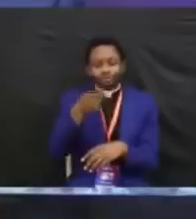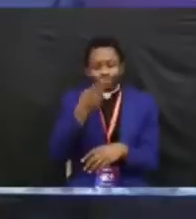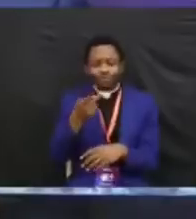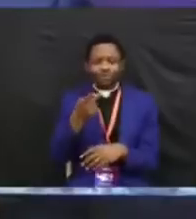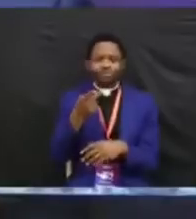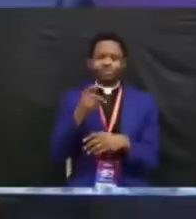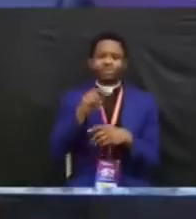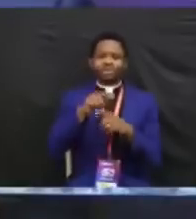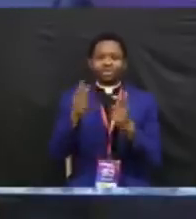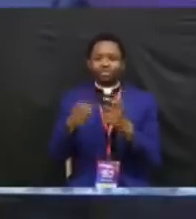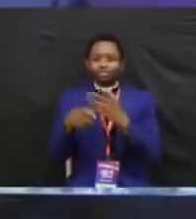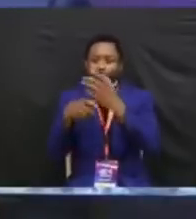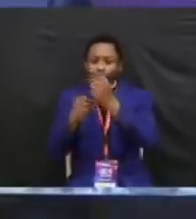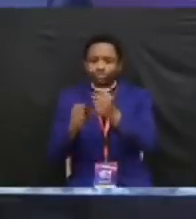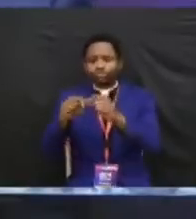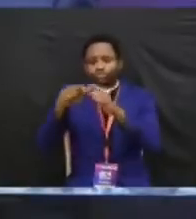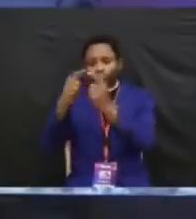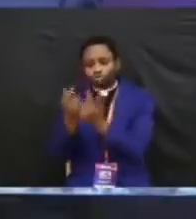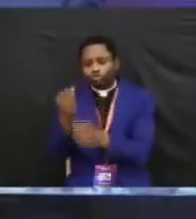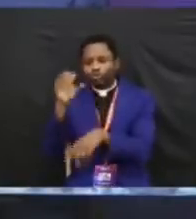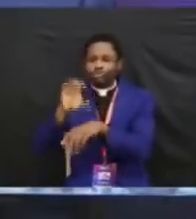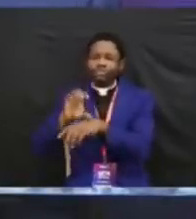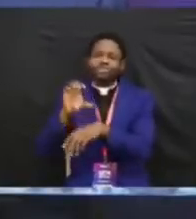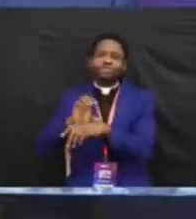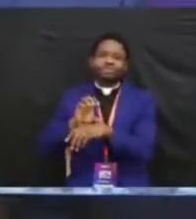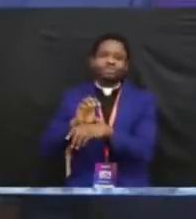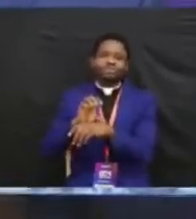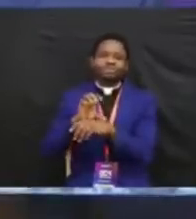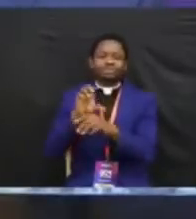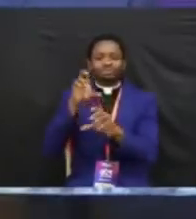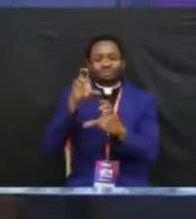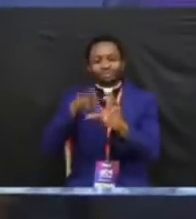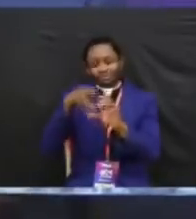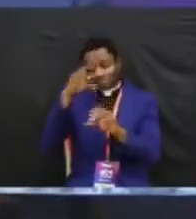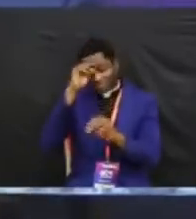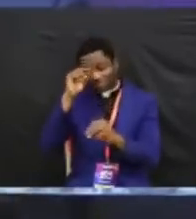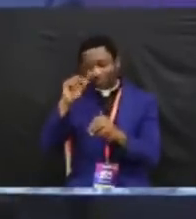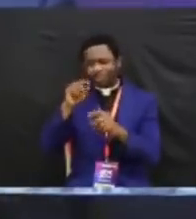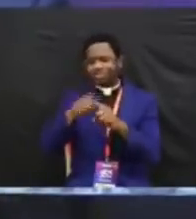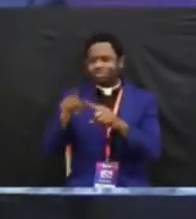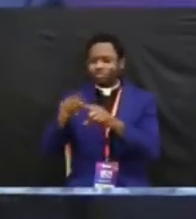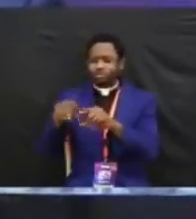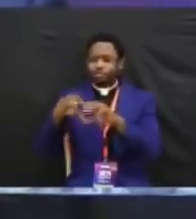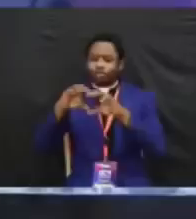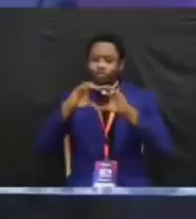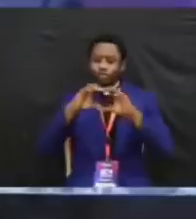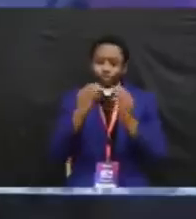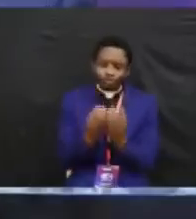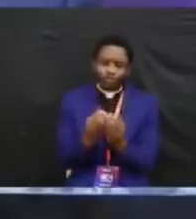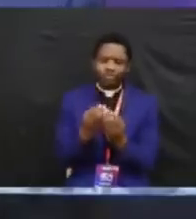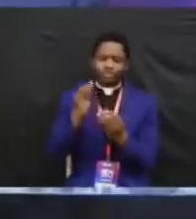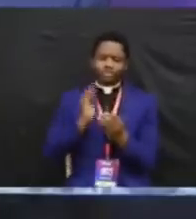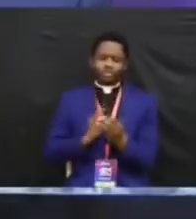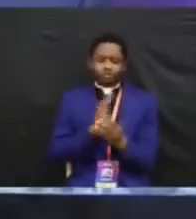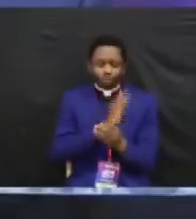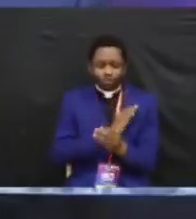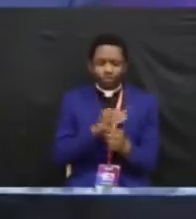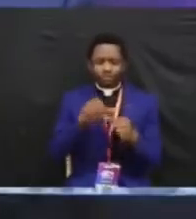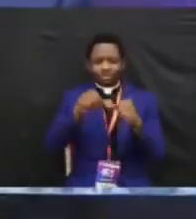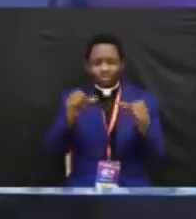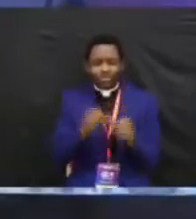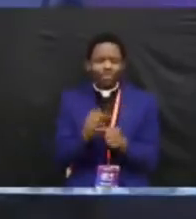dear church, chairman and comm chairman of committee and boss, area women's ministry